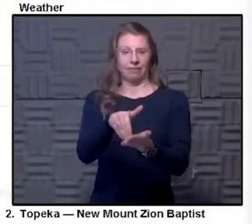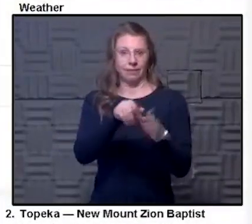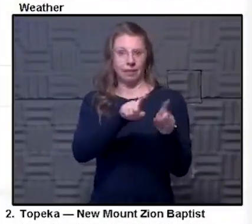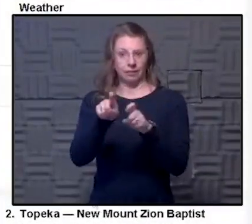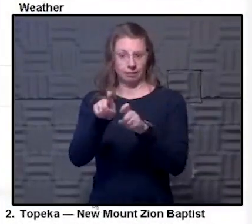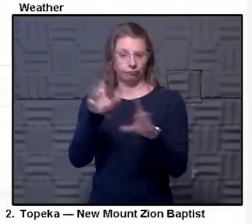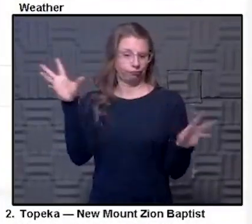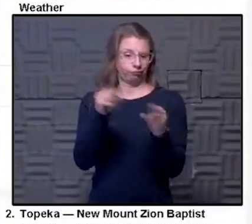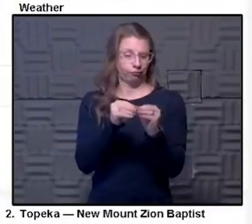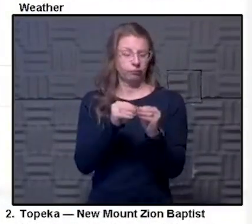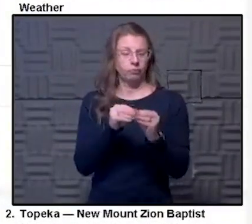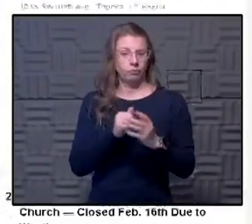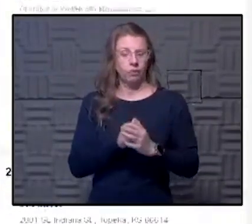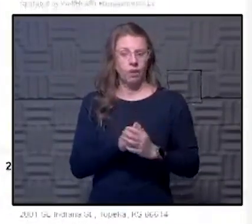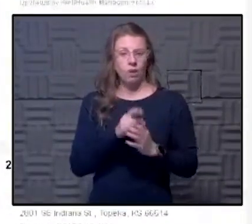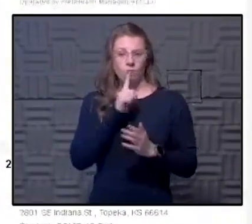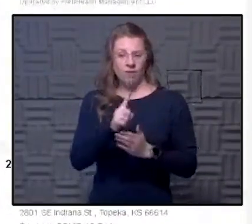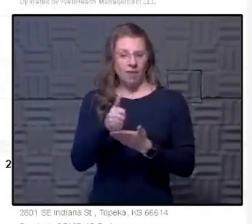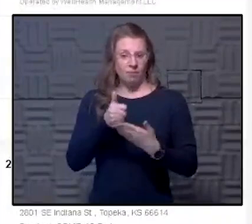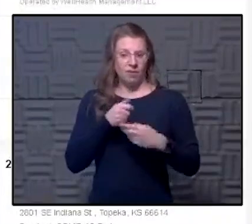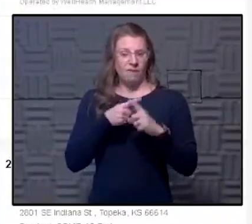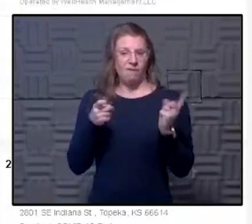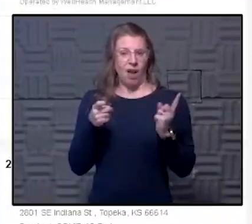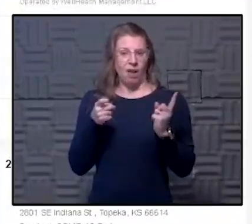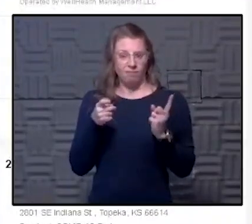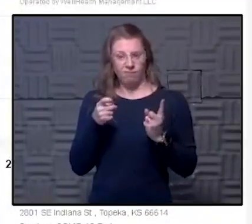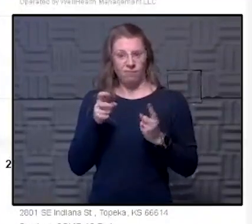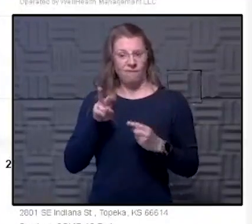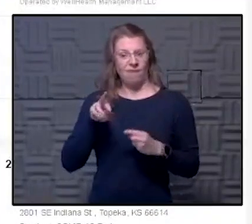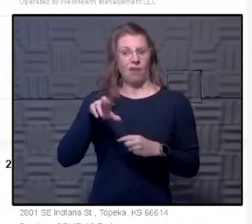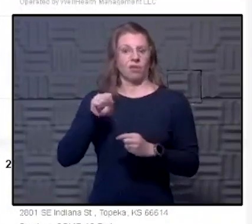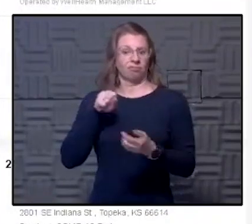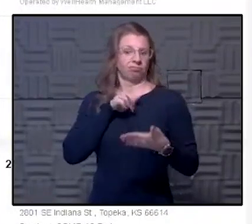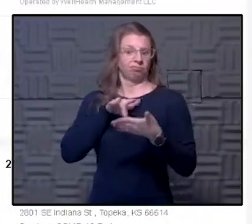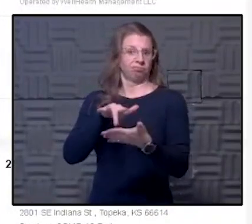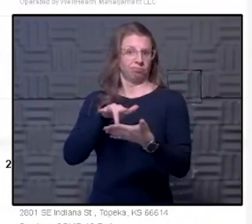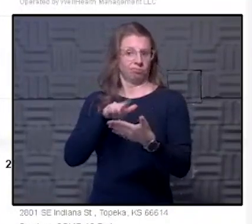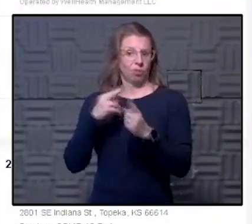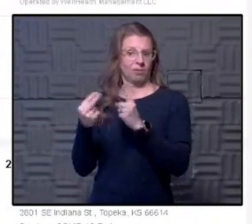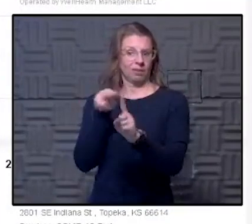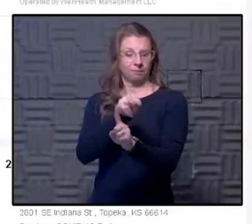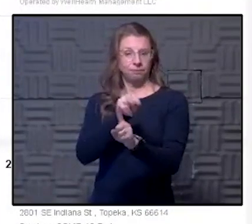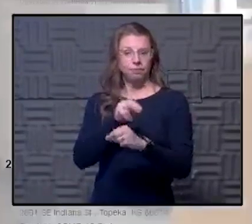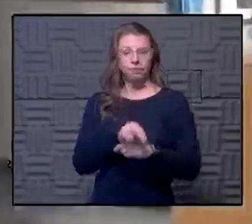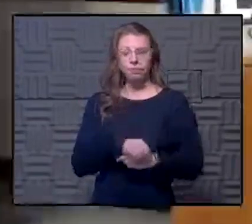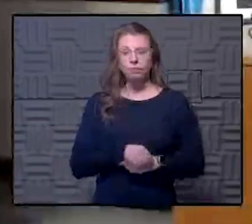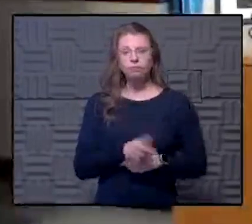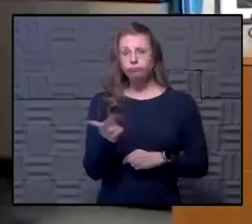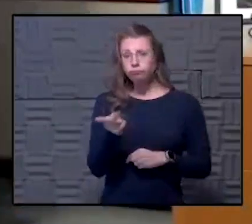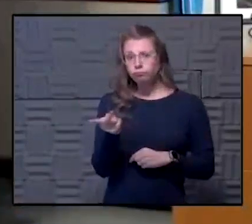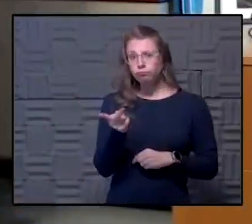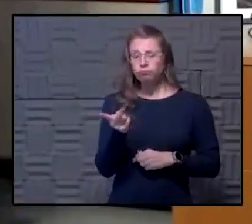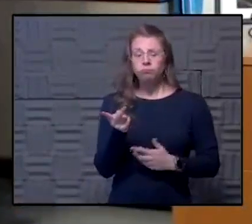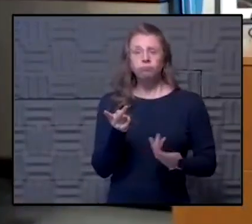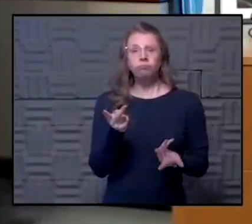an epidemiology perspective. The numbers, Dr. Wild and Dr. Hawkinson, are good.